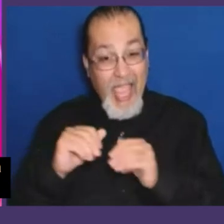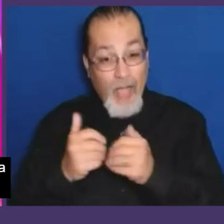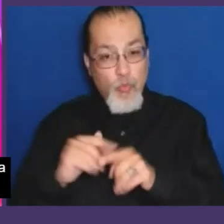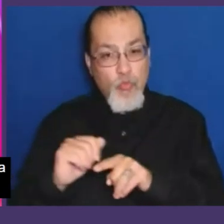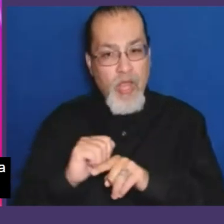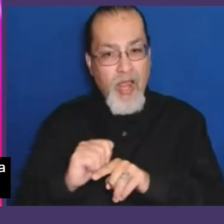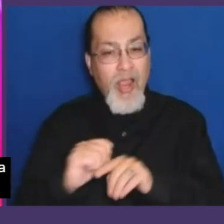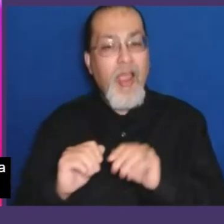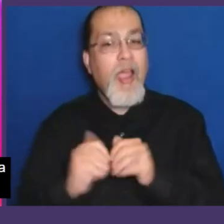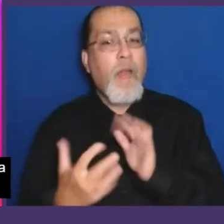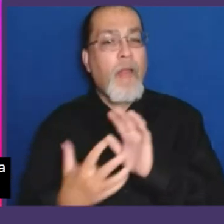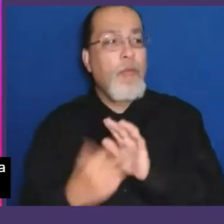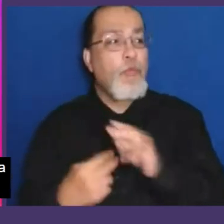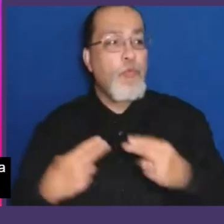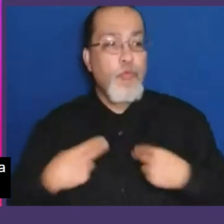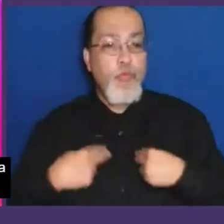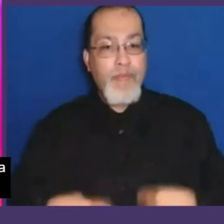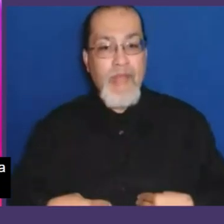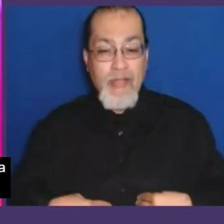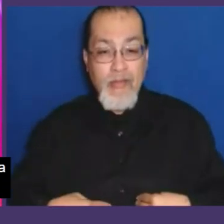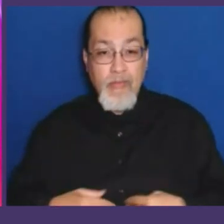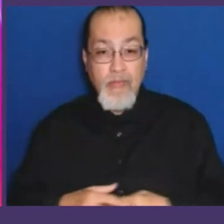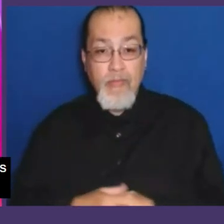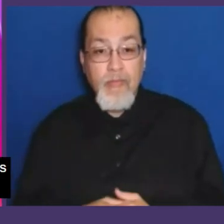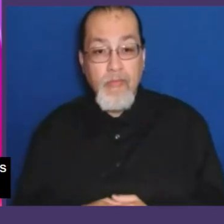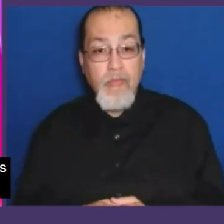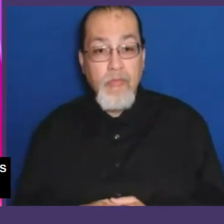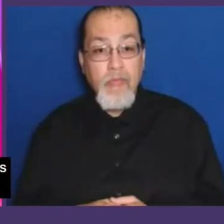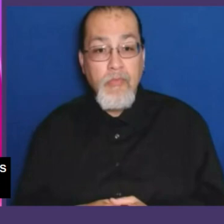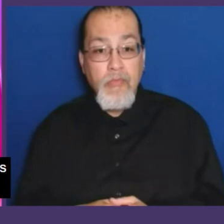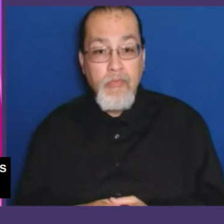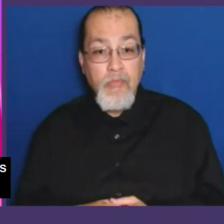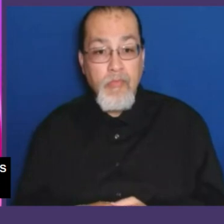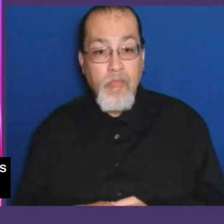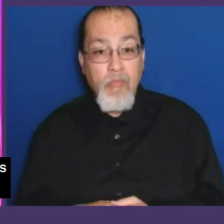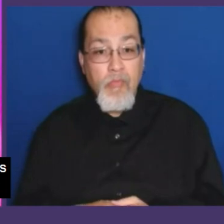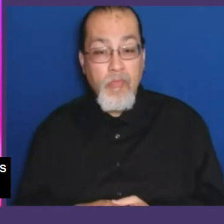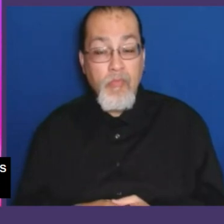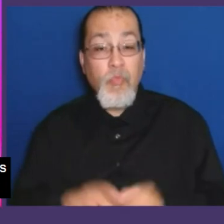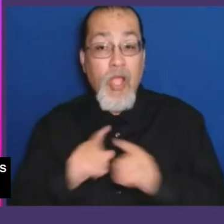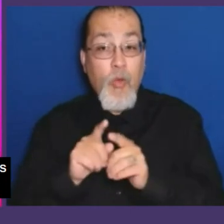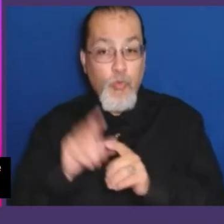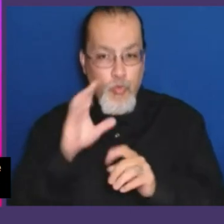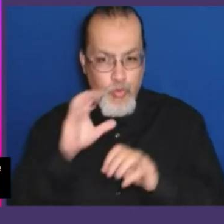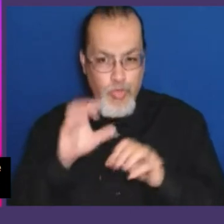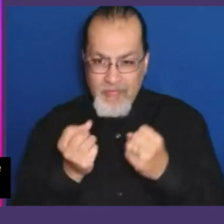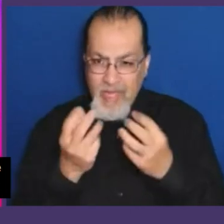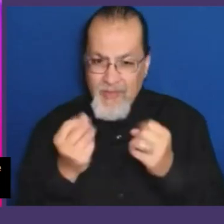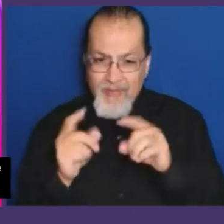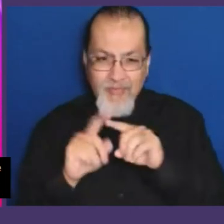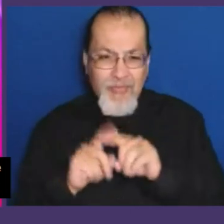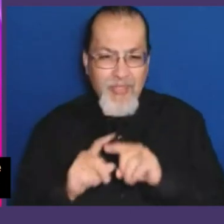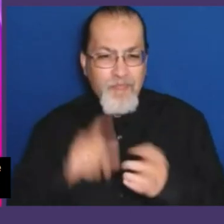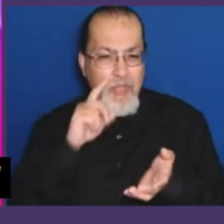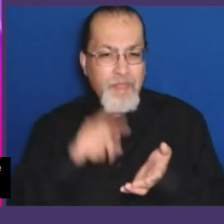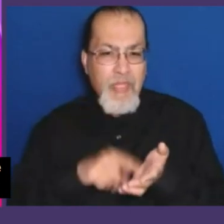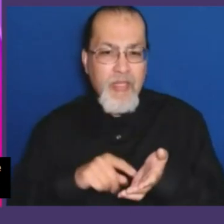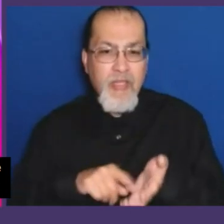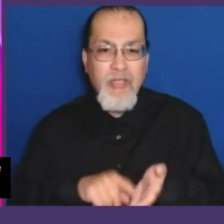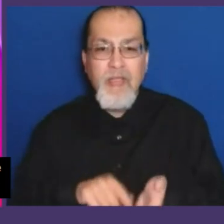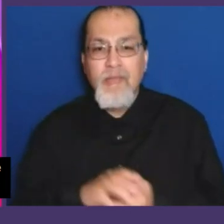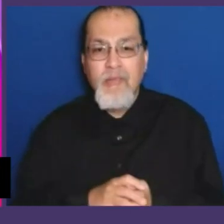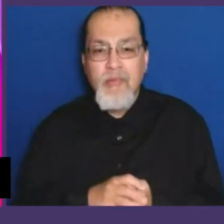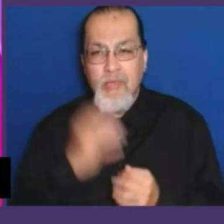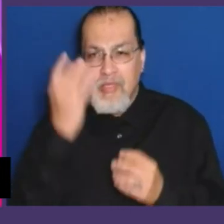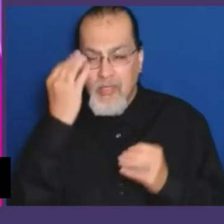does Monte Carlo tree search, and basically it will play out a number of possibilities in its head and evaluate all of them and only keep the ones that work well. And so I think this is kind